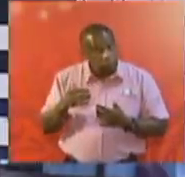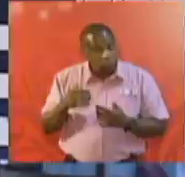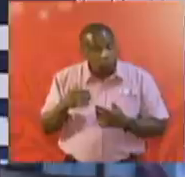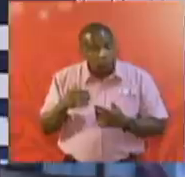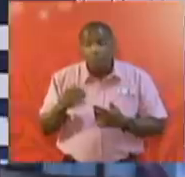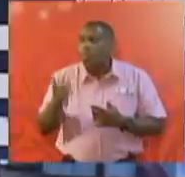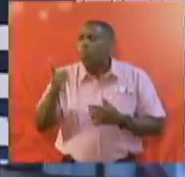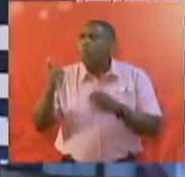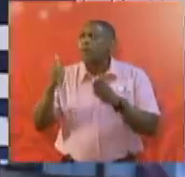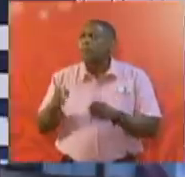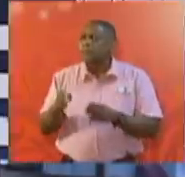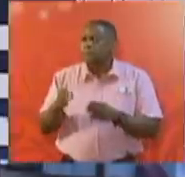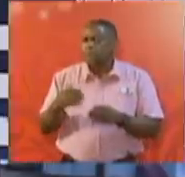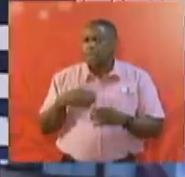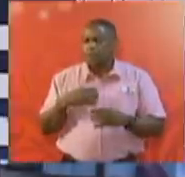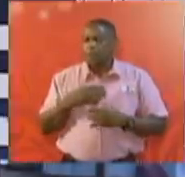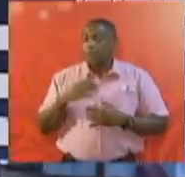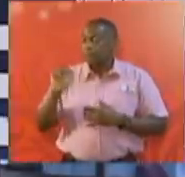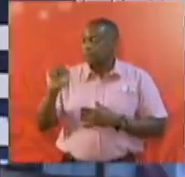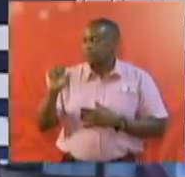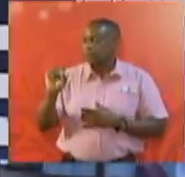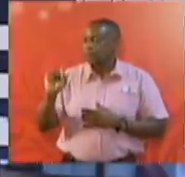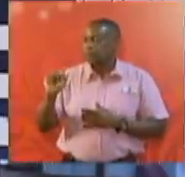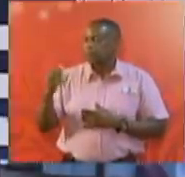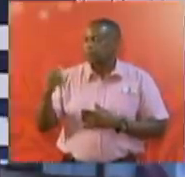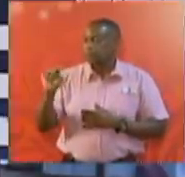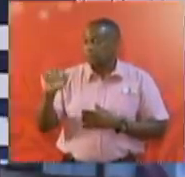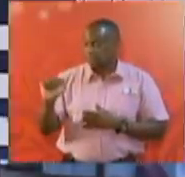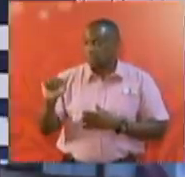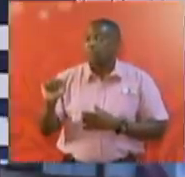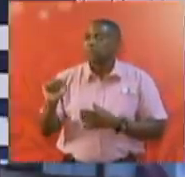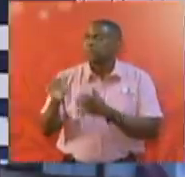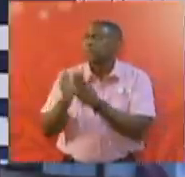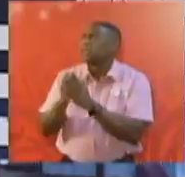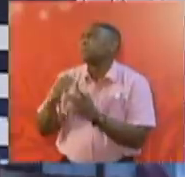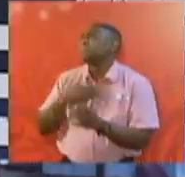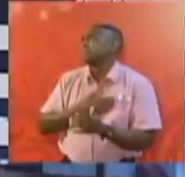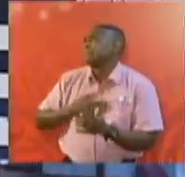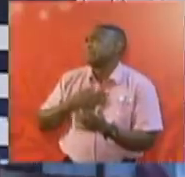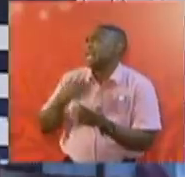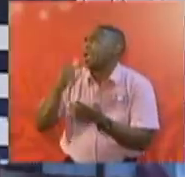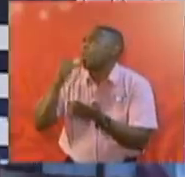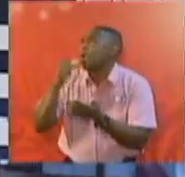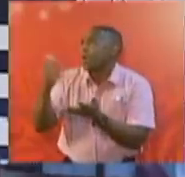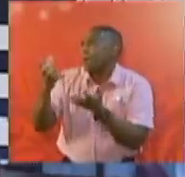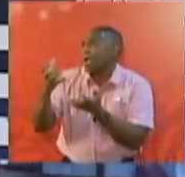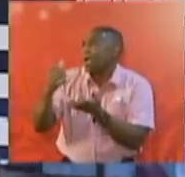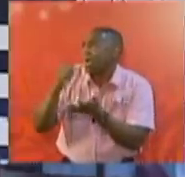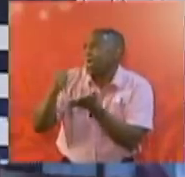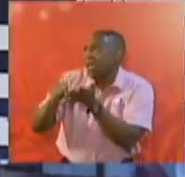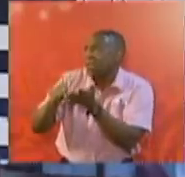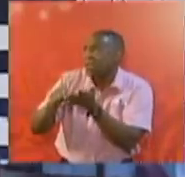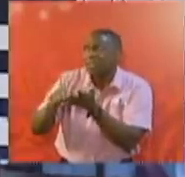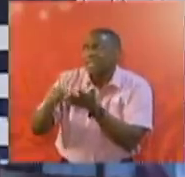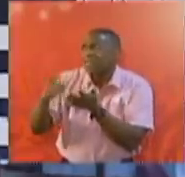an exemption from wearing a mask. So I talked to her, and what we discovered is, yes, you're an asthmatic. You have a high chance, you have a chance